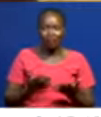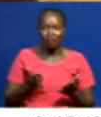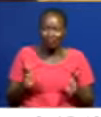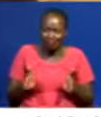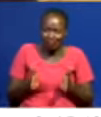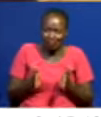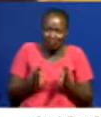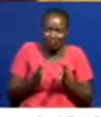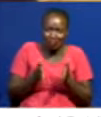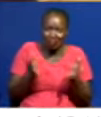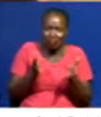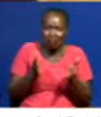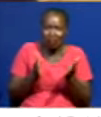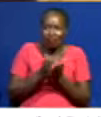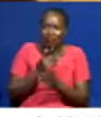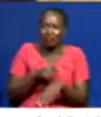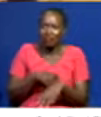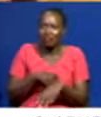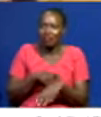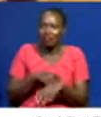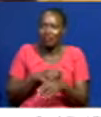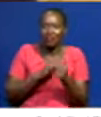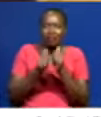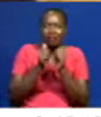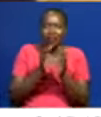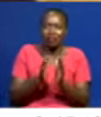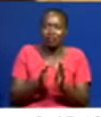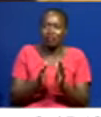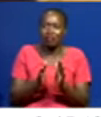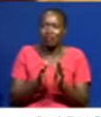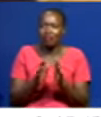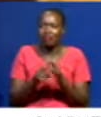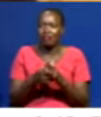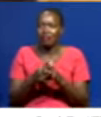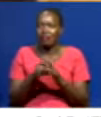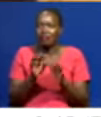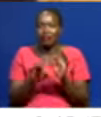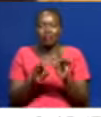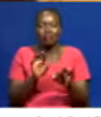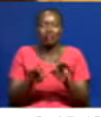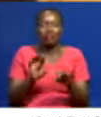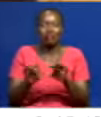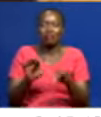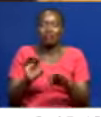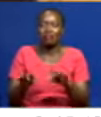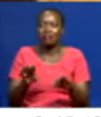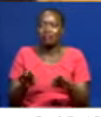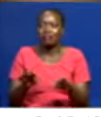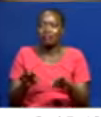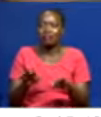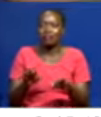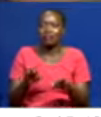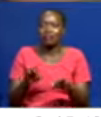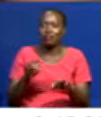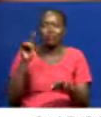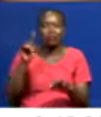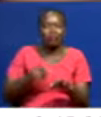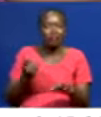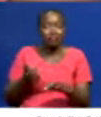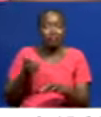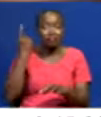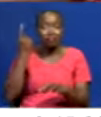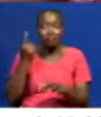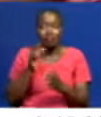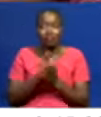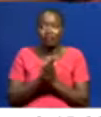At some point, because I was an administrator, I started typing things that they were not being understood. I was